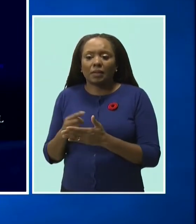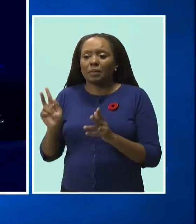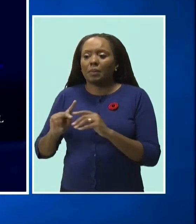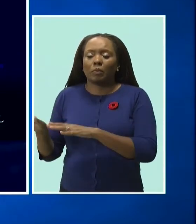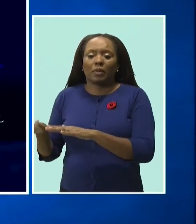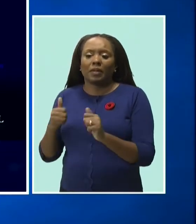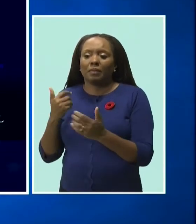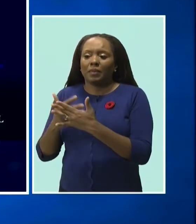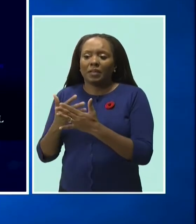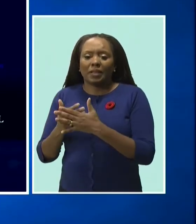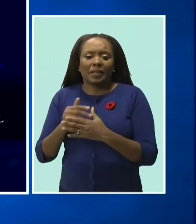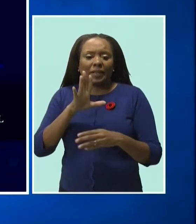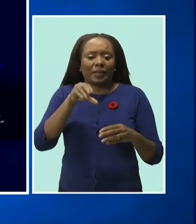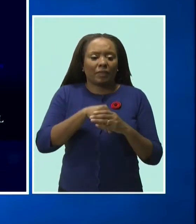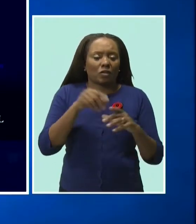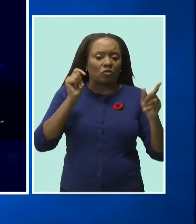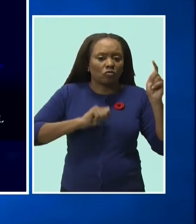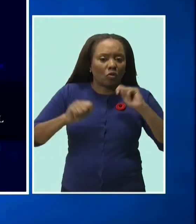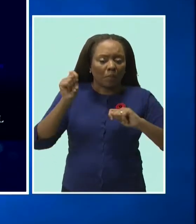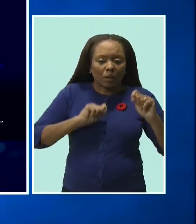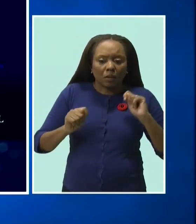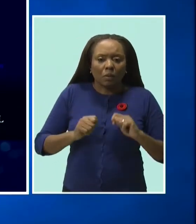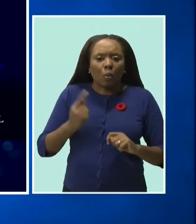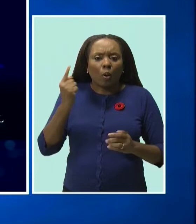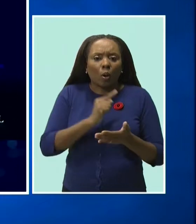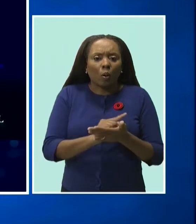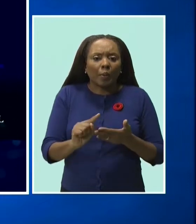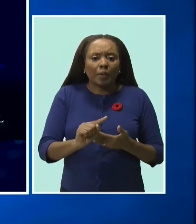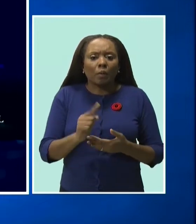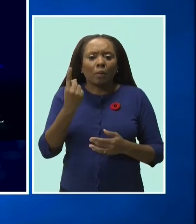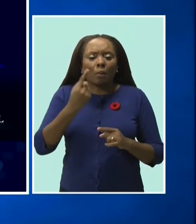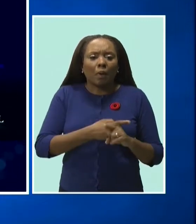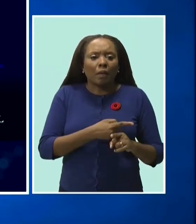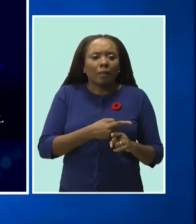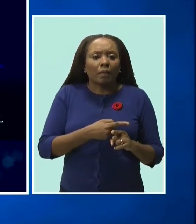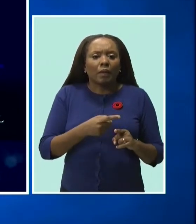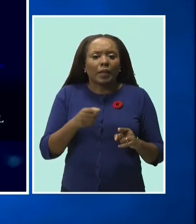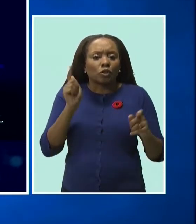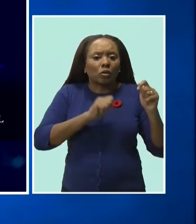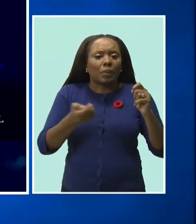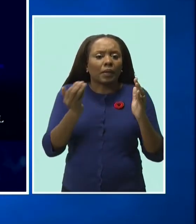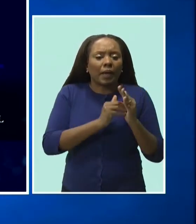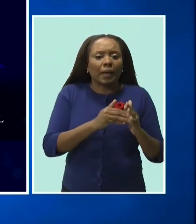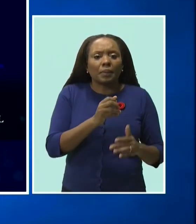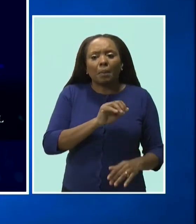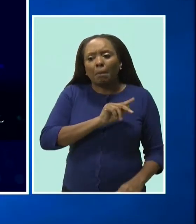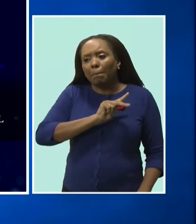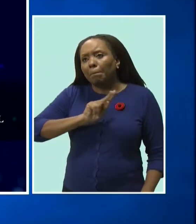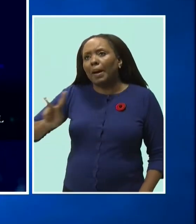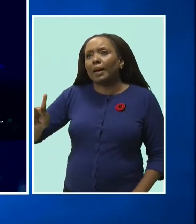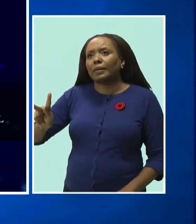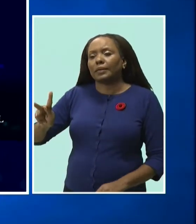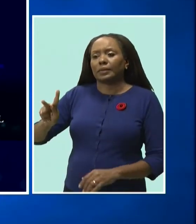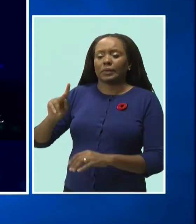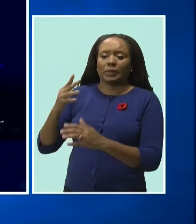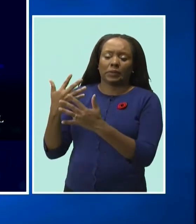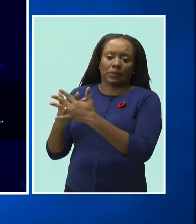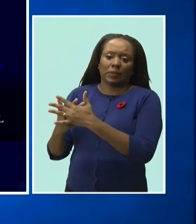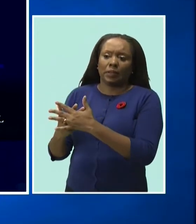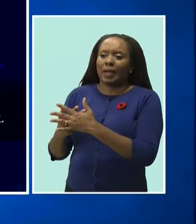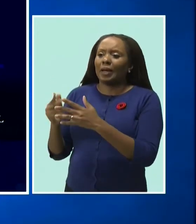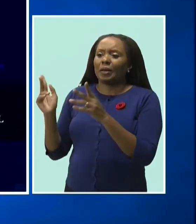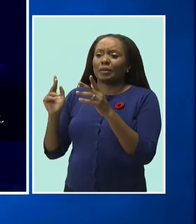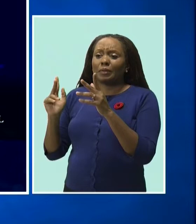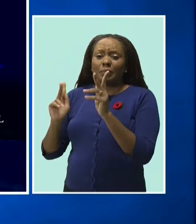back. And some of them don't last a week, a month. Actually, we found that the majority of persons who recidivated within